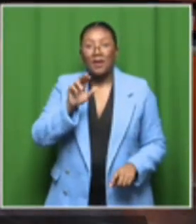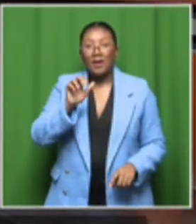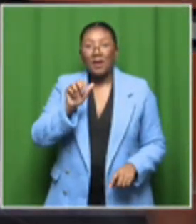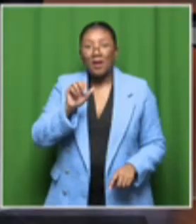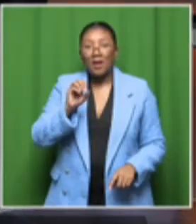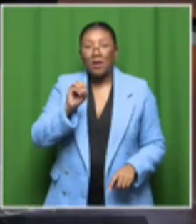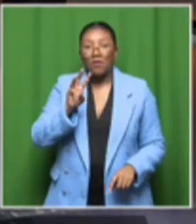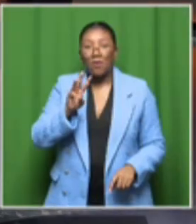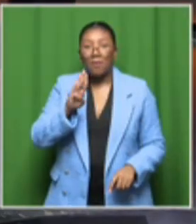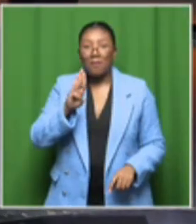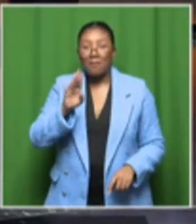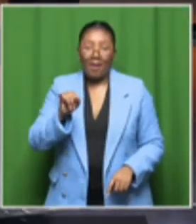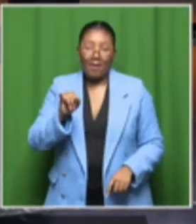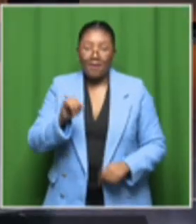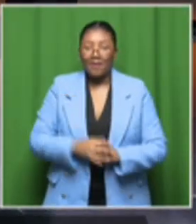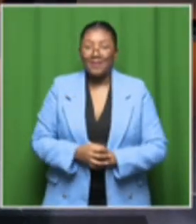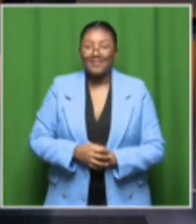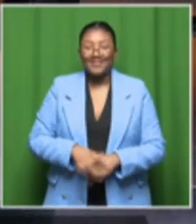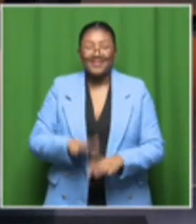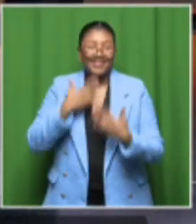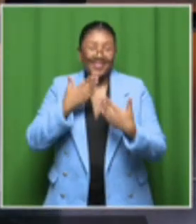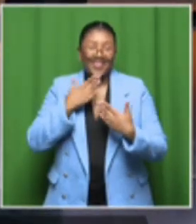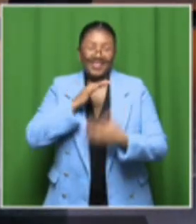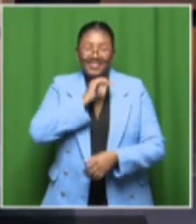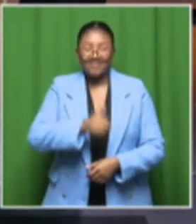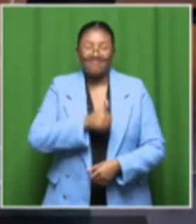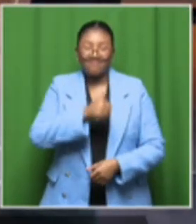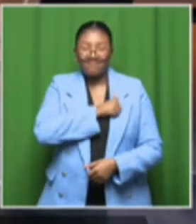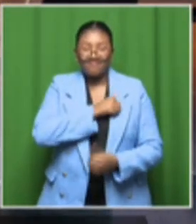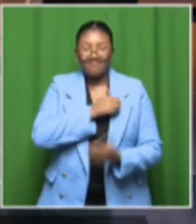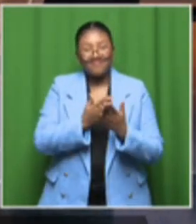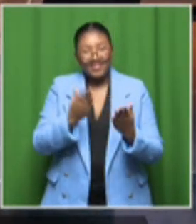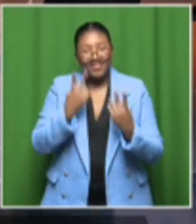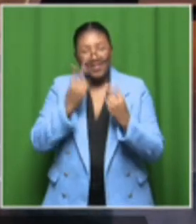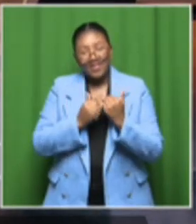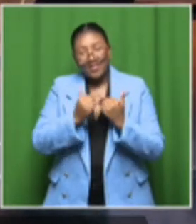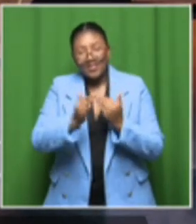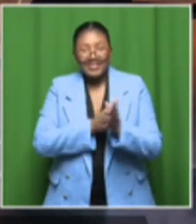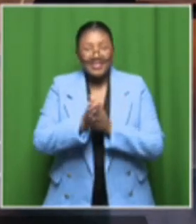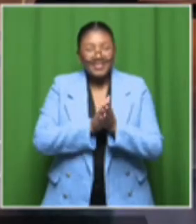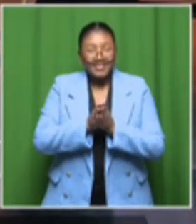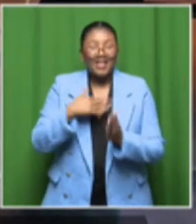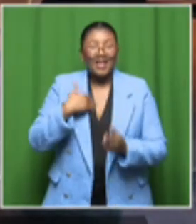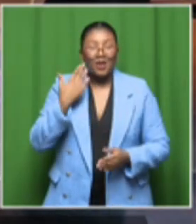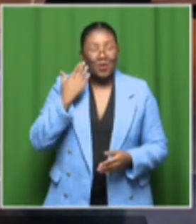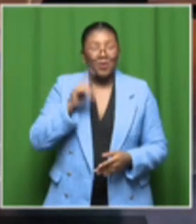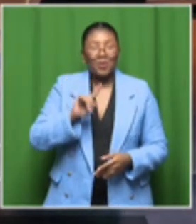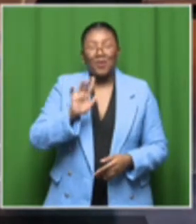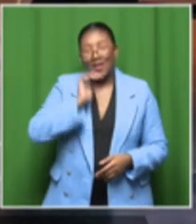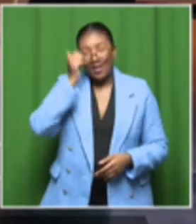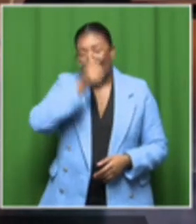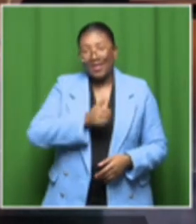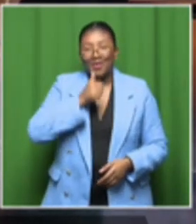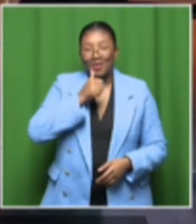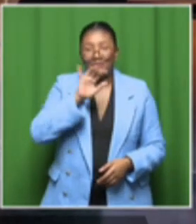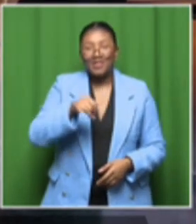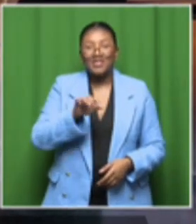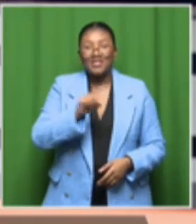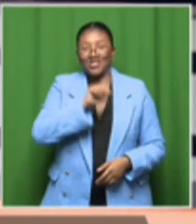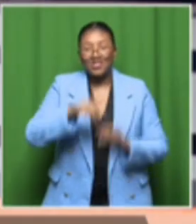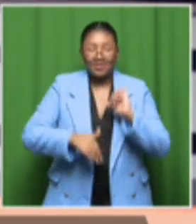NAROW_BI. Okay, thank you guys. All the best. Looking forward to this. I know April is Jazz Month and there's plenty more action for the rest of the year. Keep